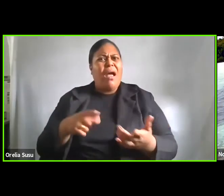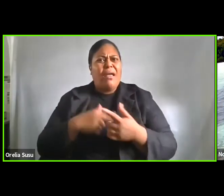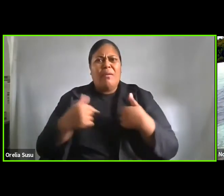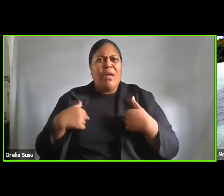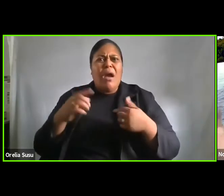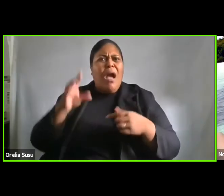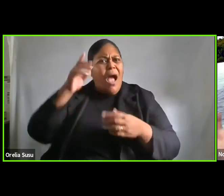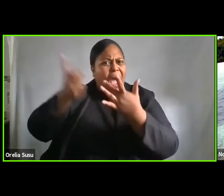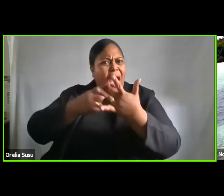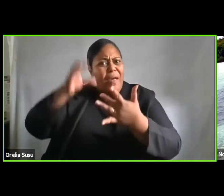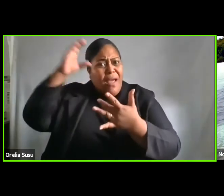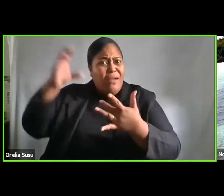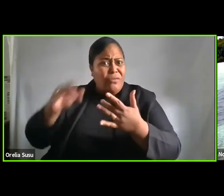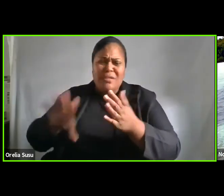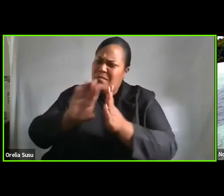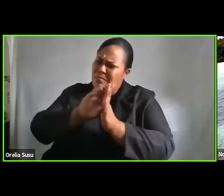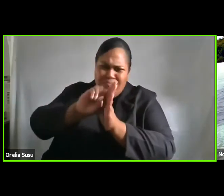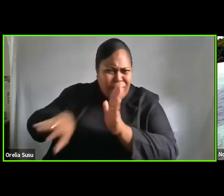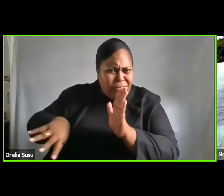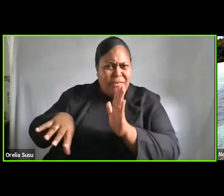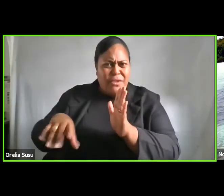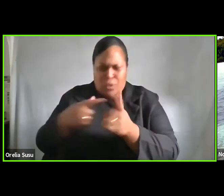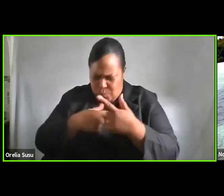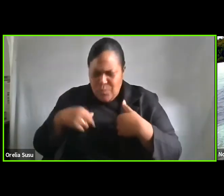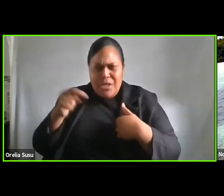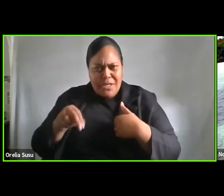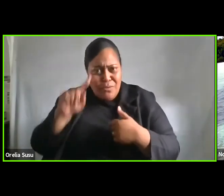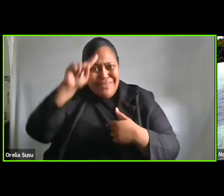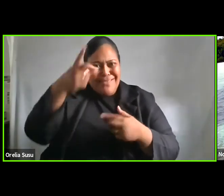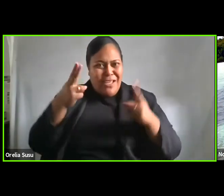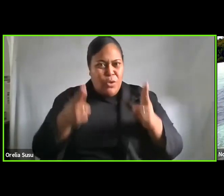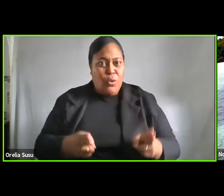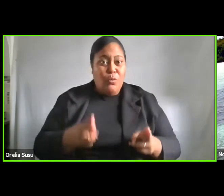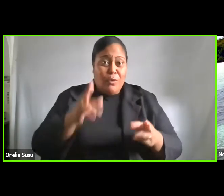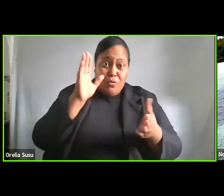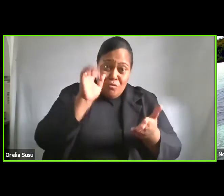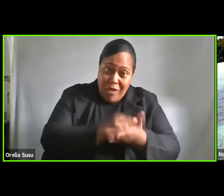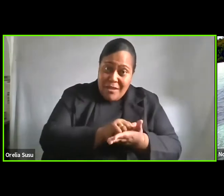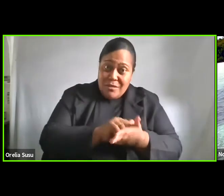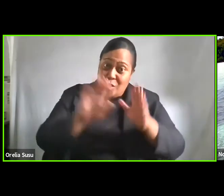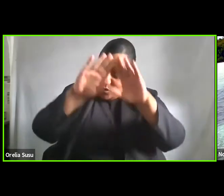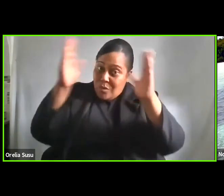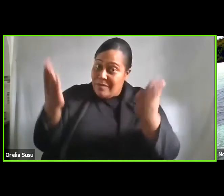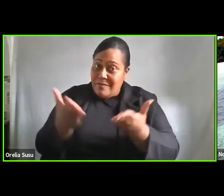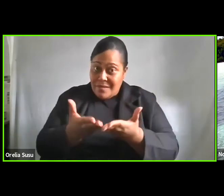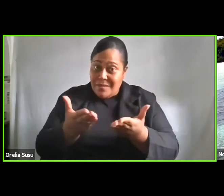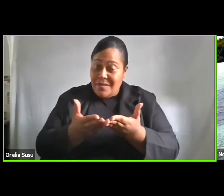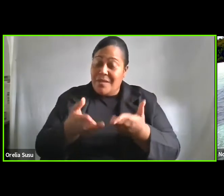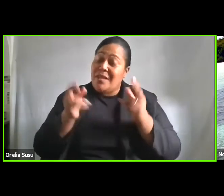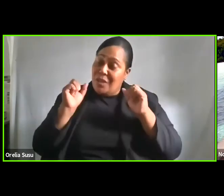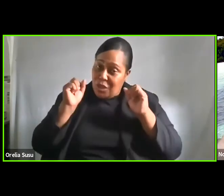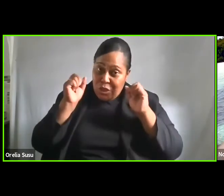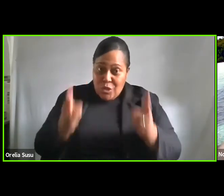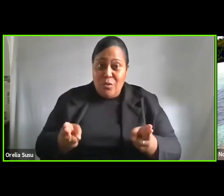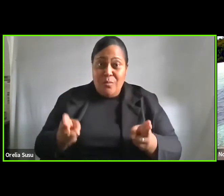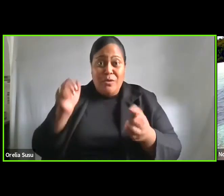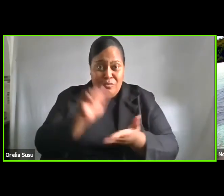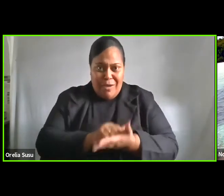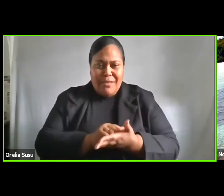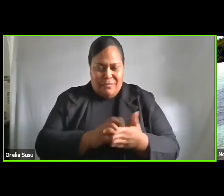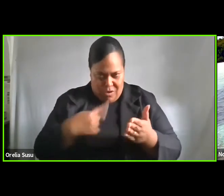So we need to get rid of those and understand that human rights, universal human rights is a baseline for all of us. That's one thing. And then the second